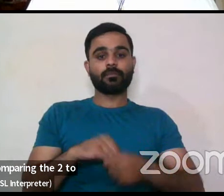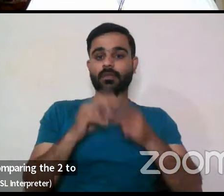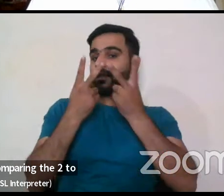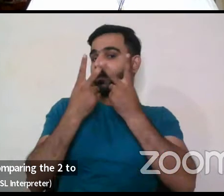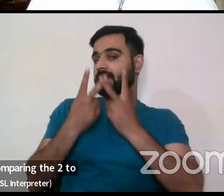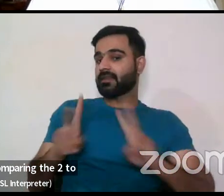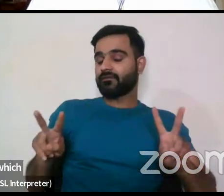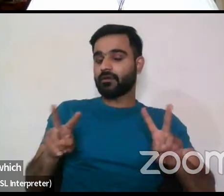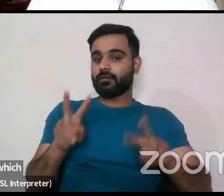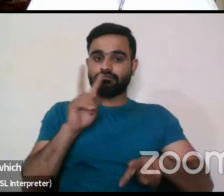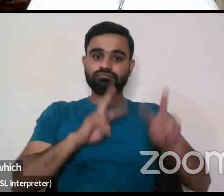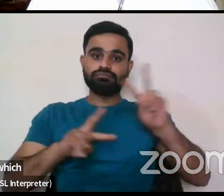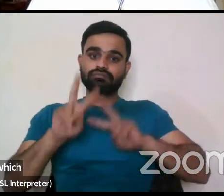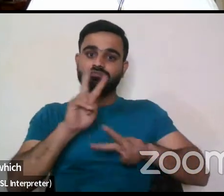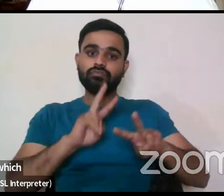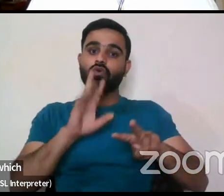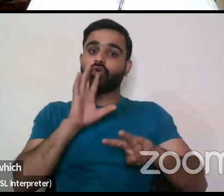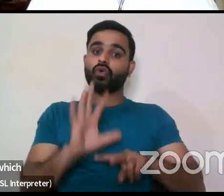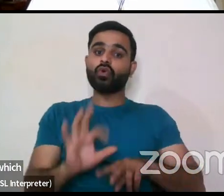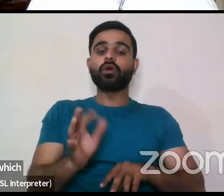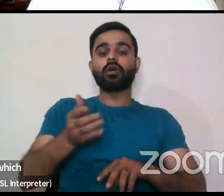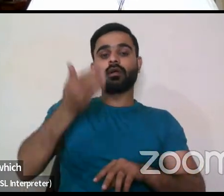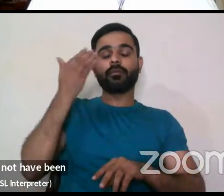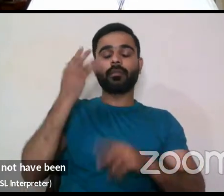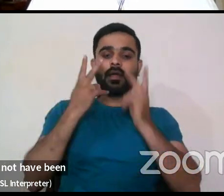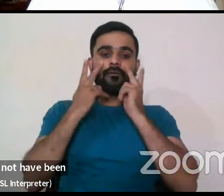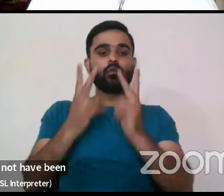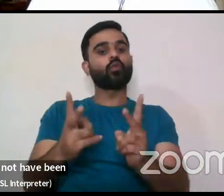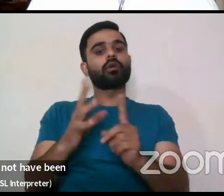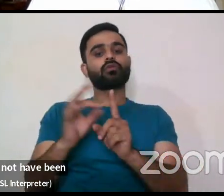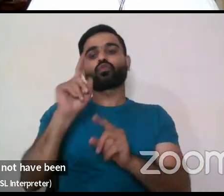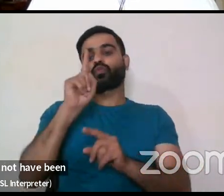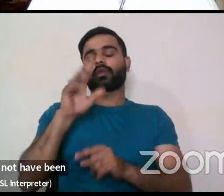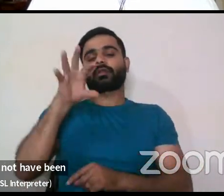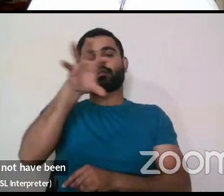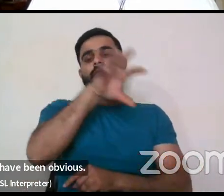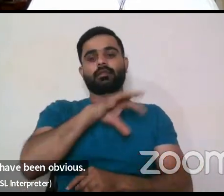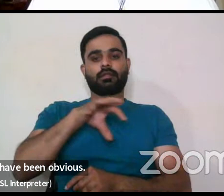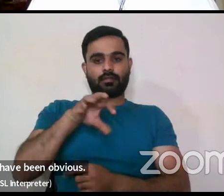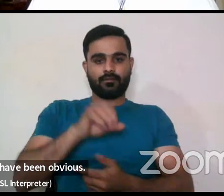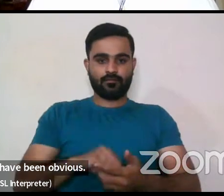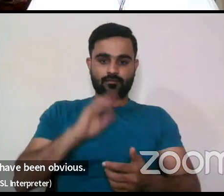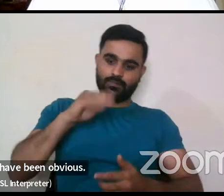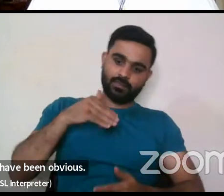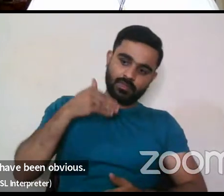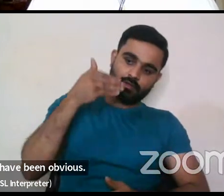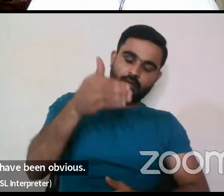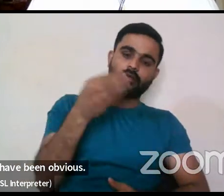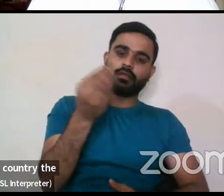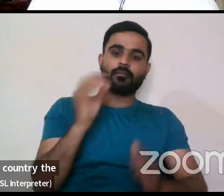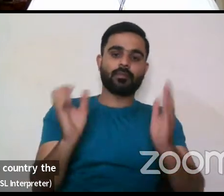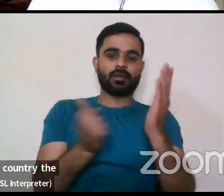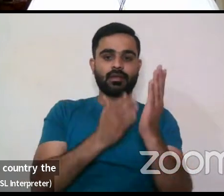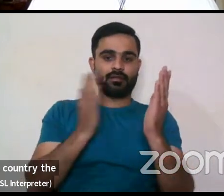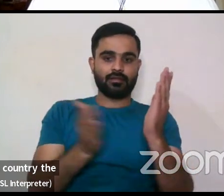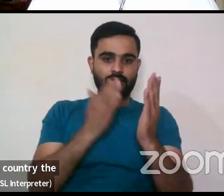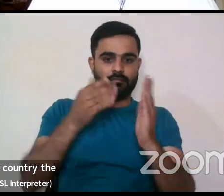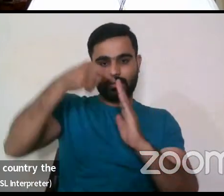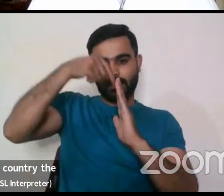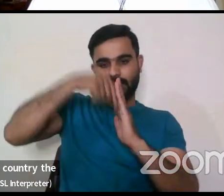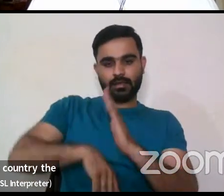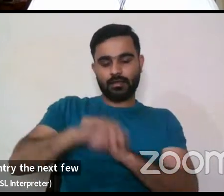differences which may not have been obvious had we only been looking at one country. The next few chapters are devoted pretty much